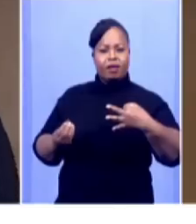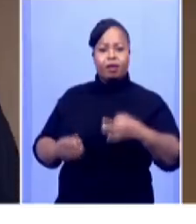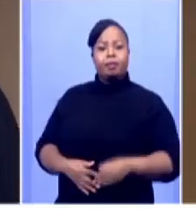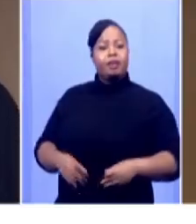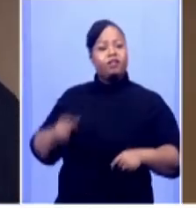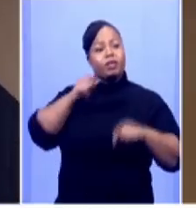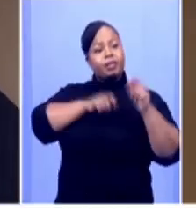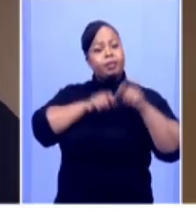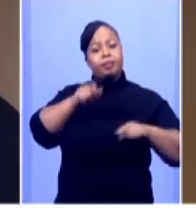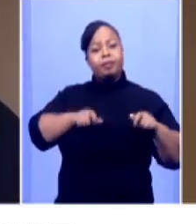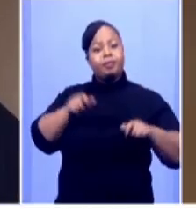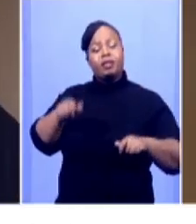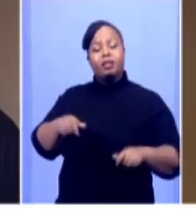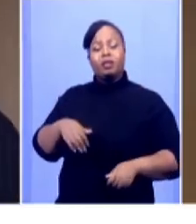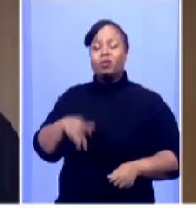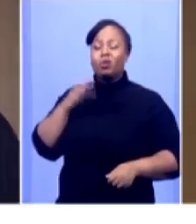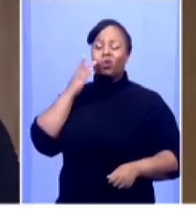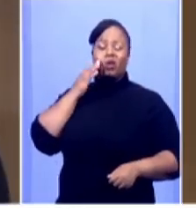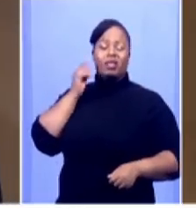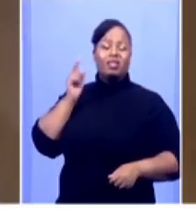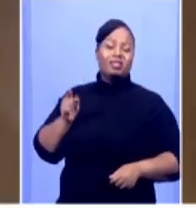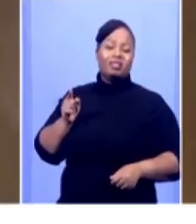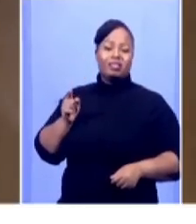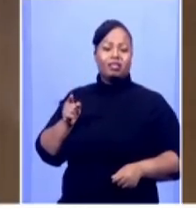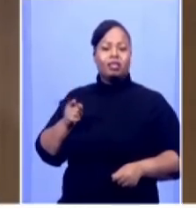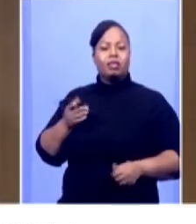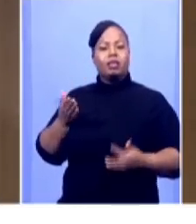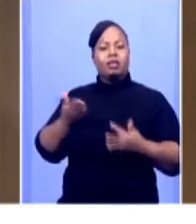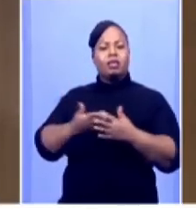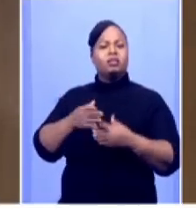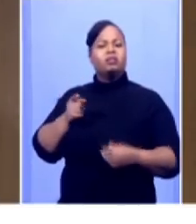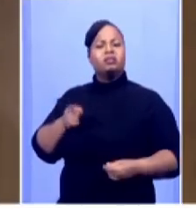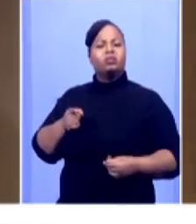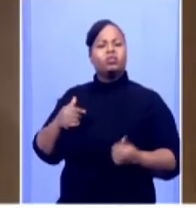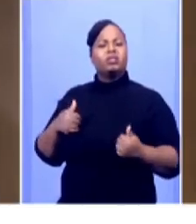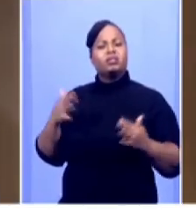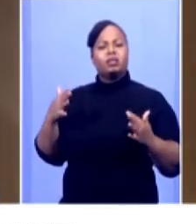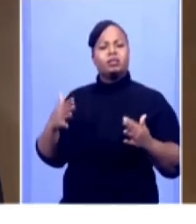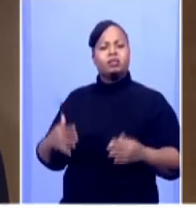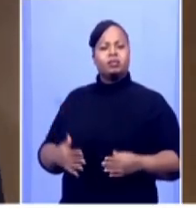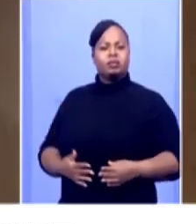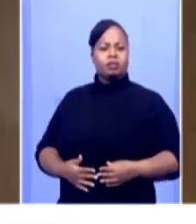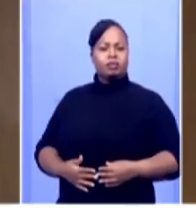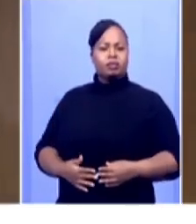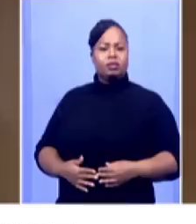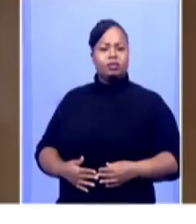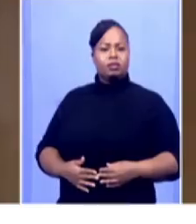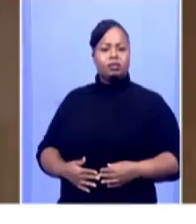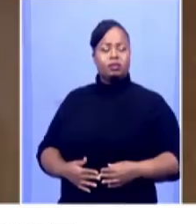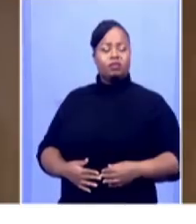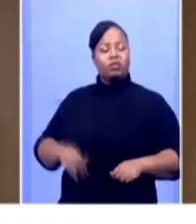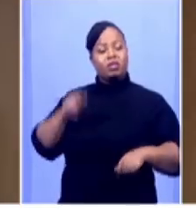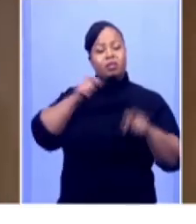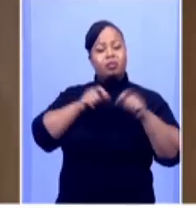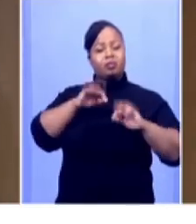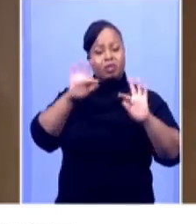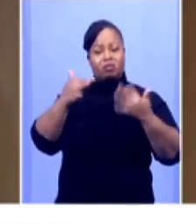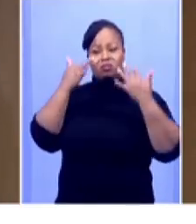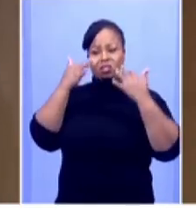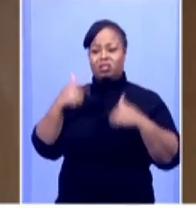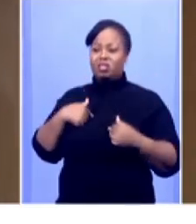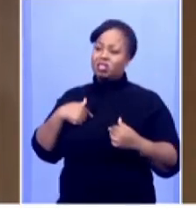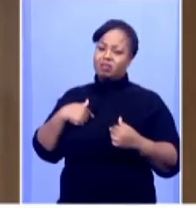public, since the case was actually started, in the eyes of the public, I'm